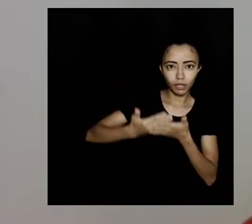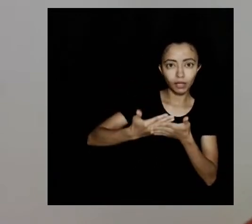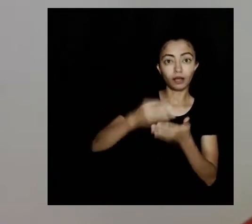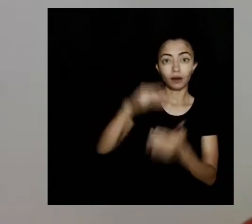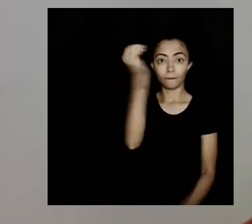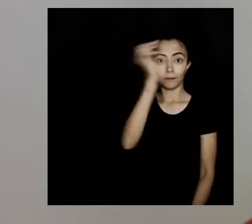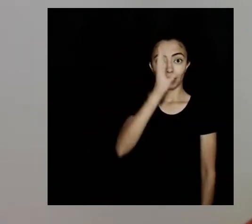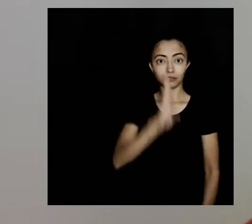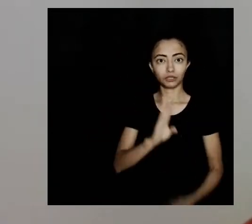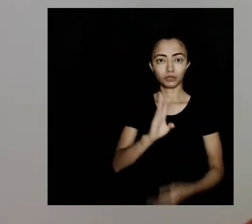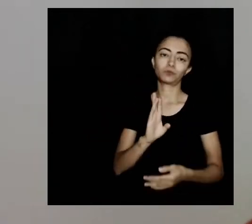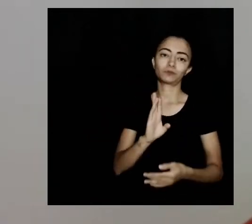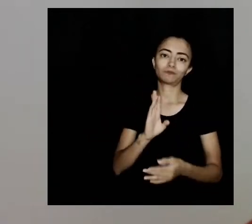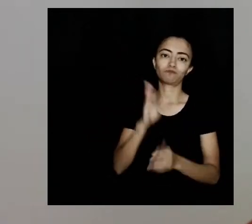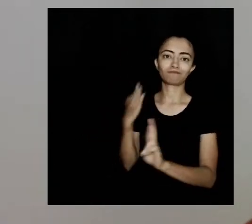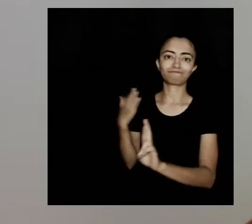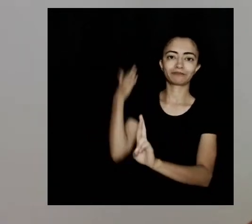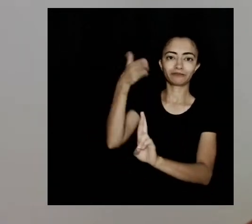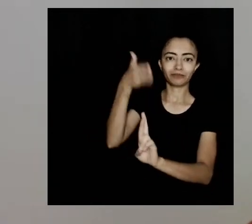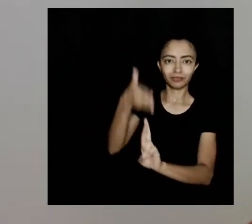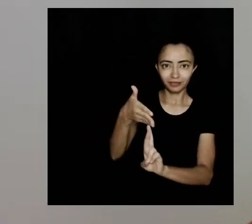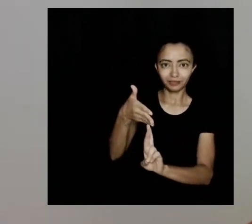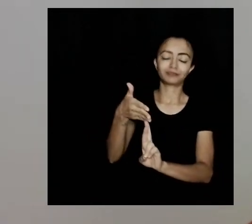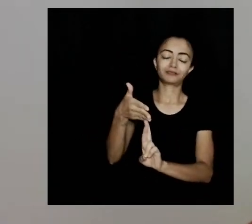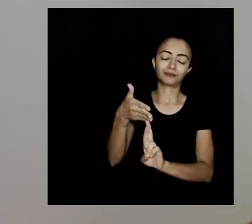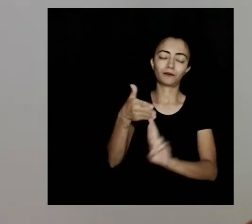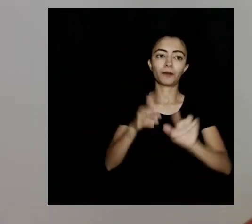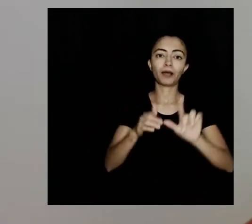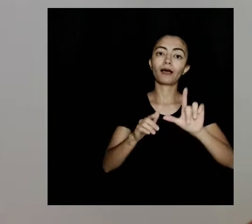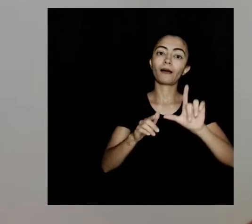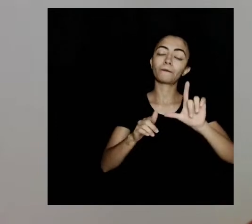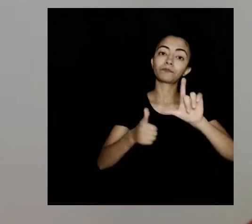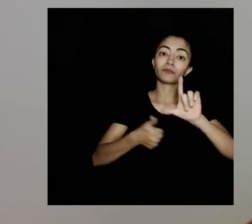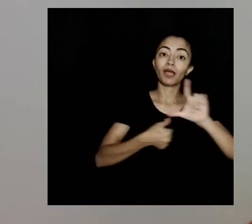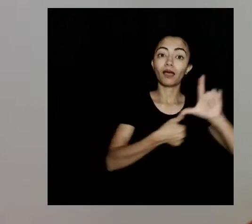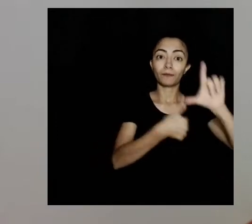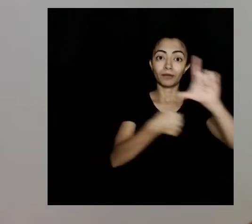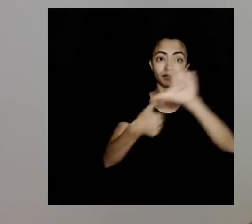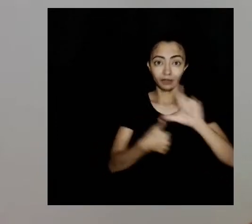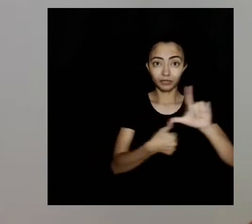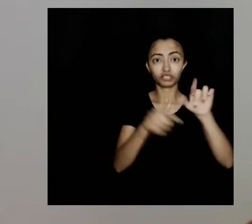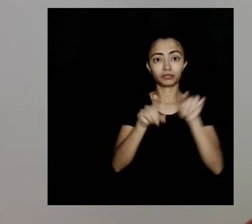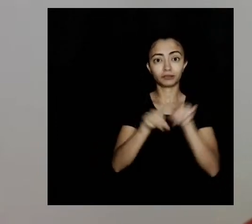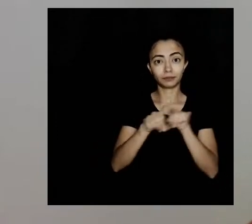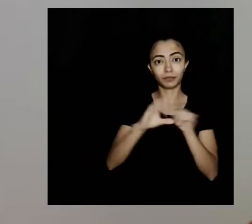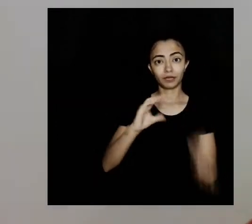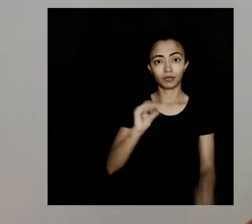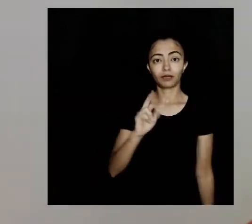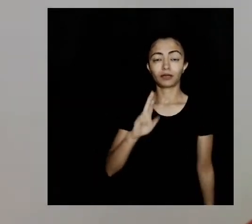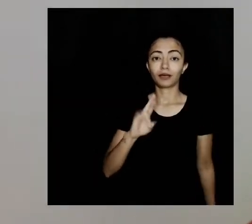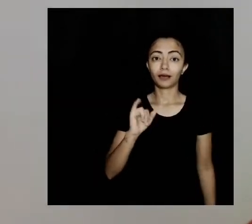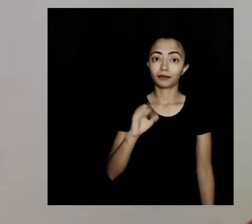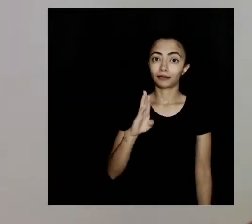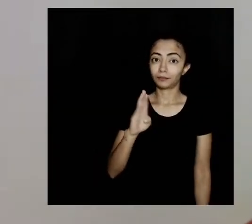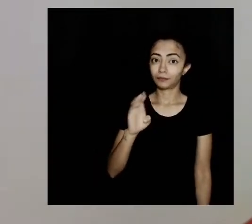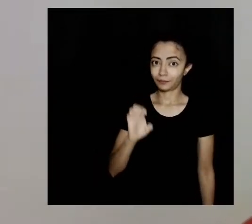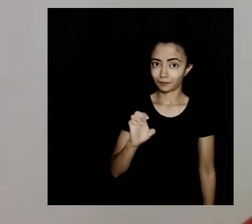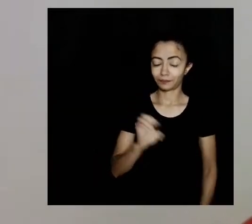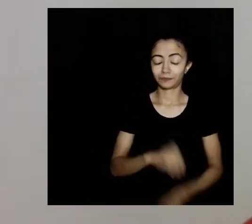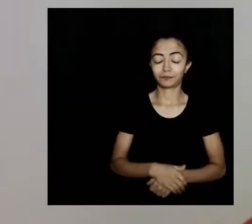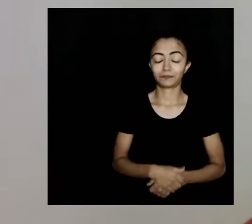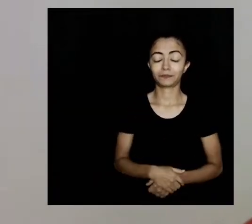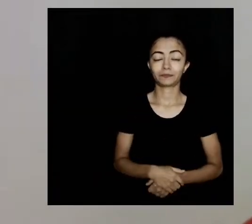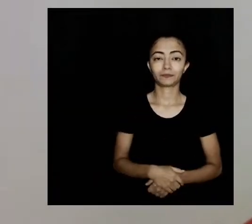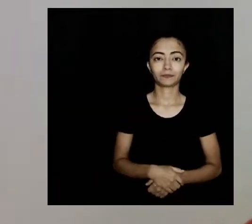sense, especially to South America and the Caribbean. And this work here in Brazil